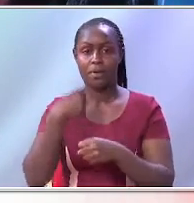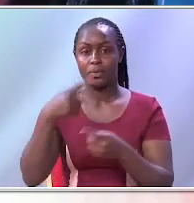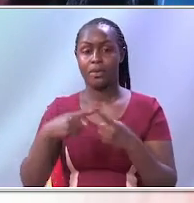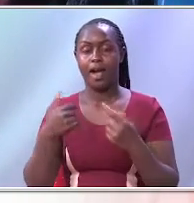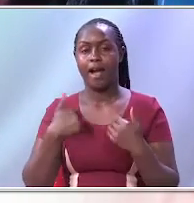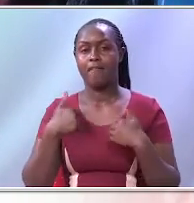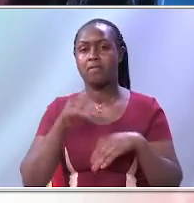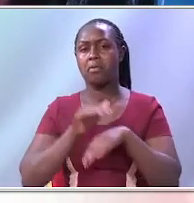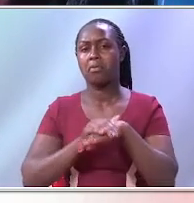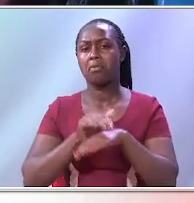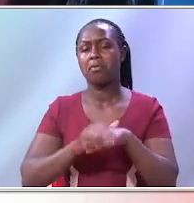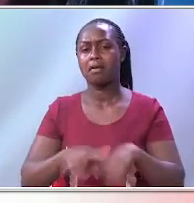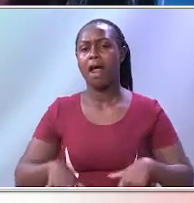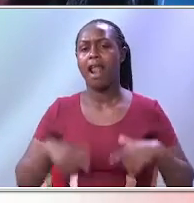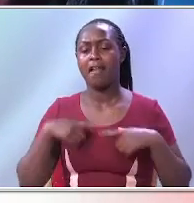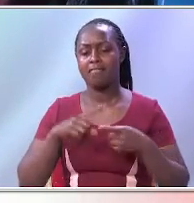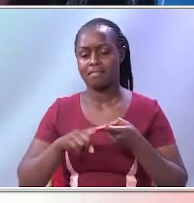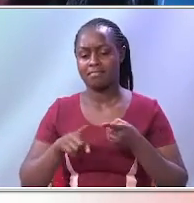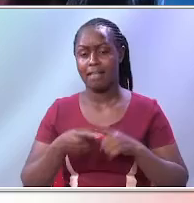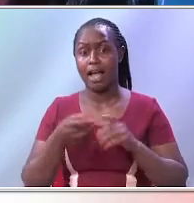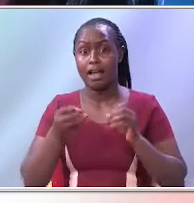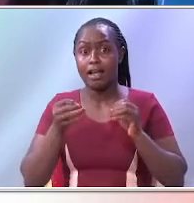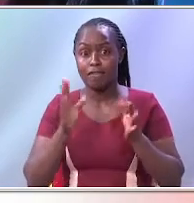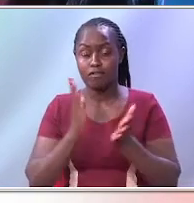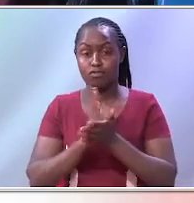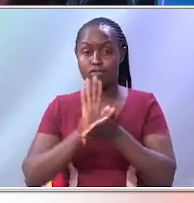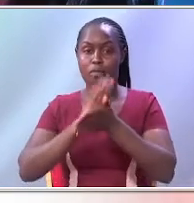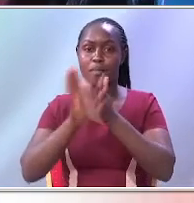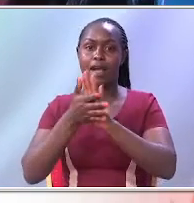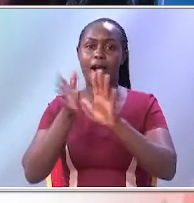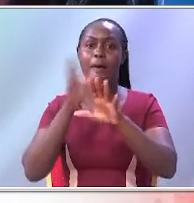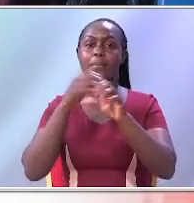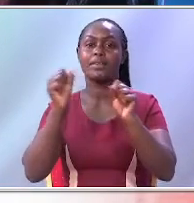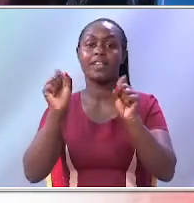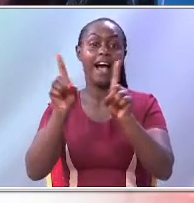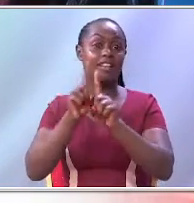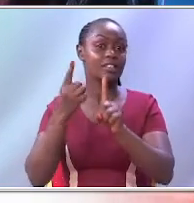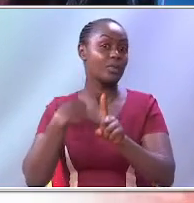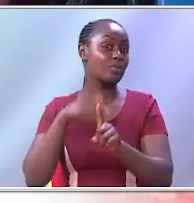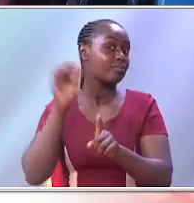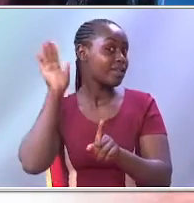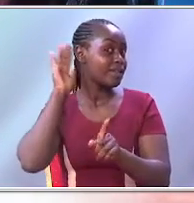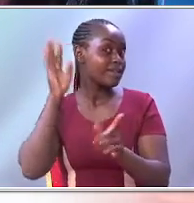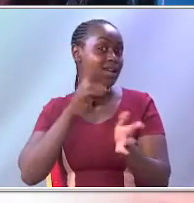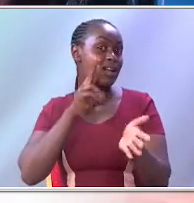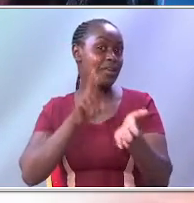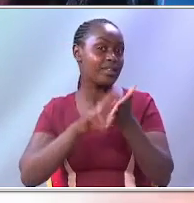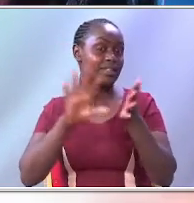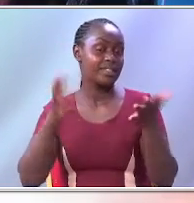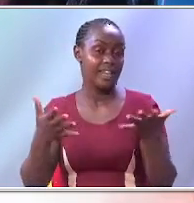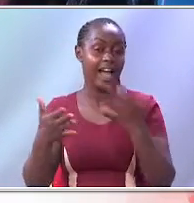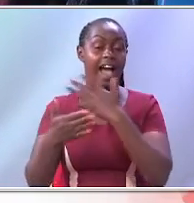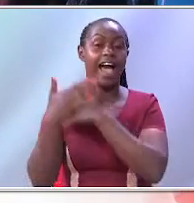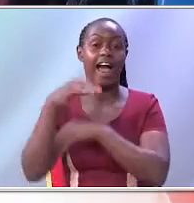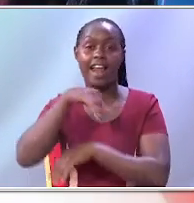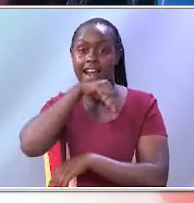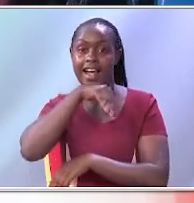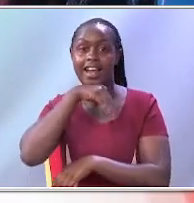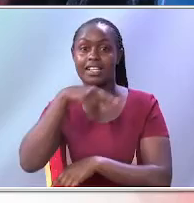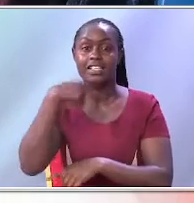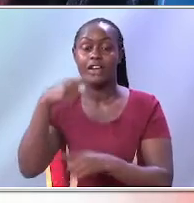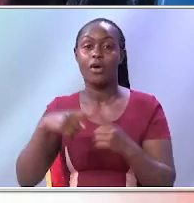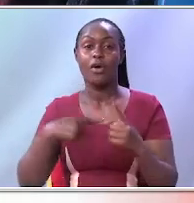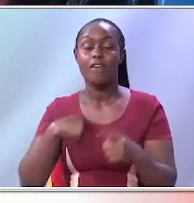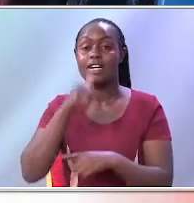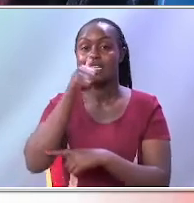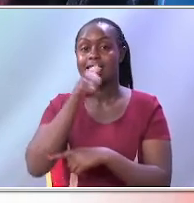living standards if elected president. And as Paul Kirobi now reports, Raila steered clear of the allegations of a secret